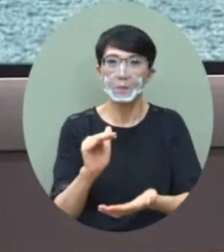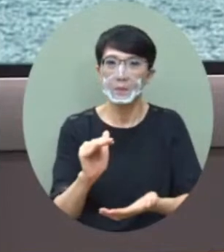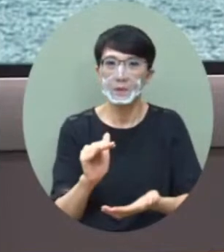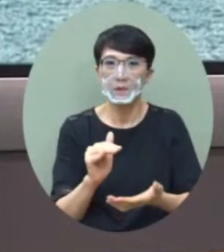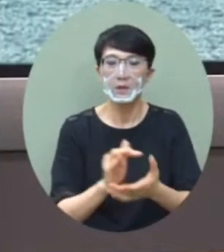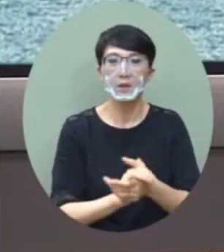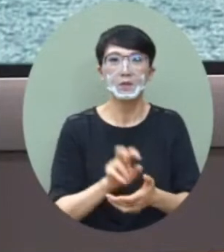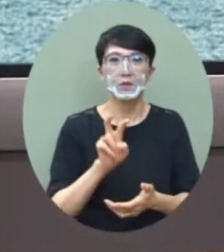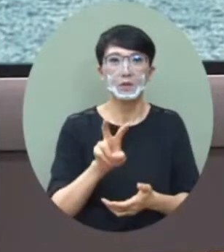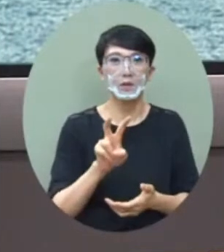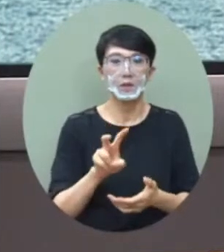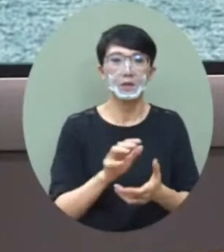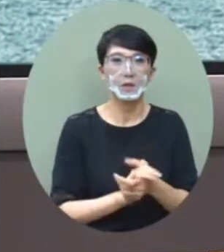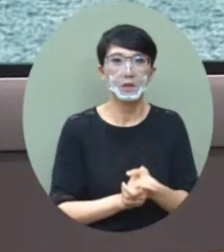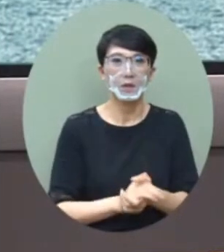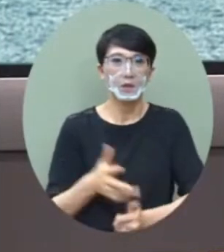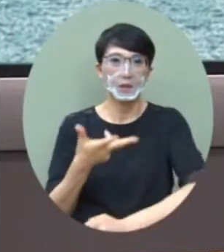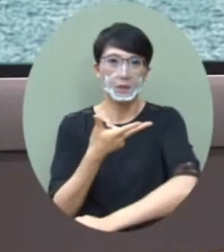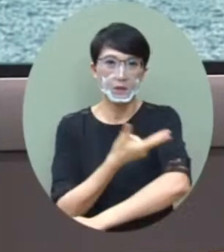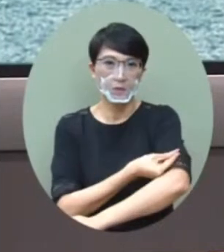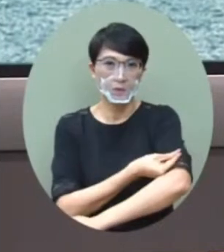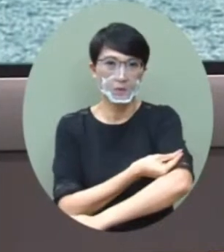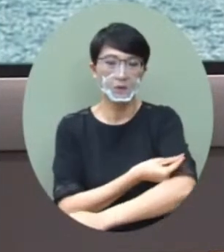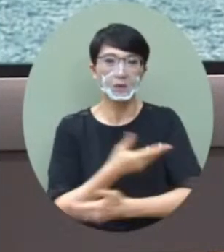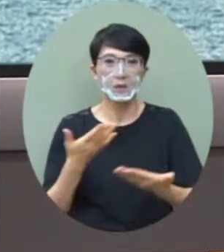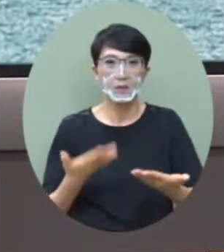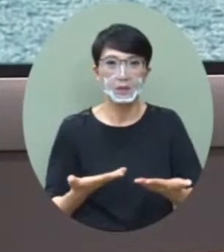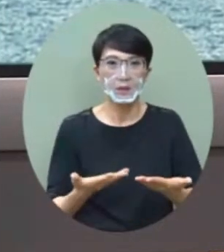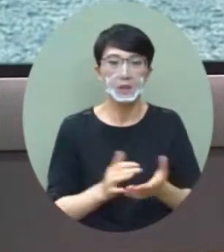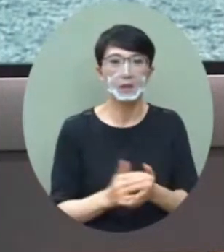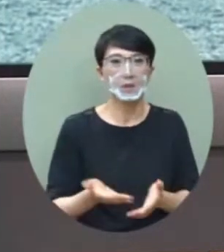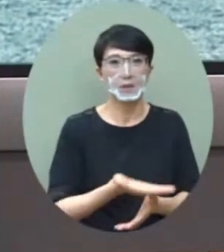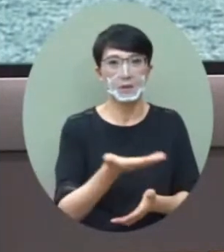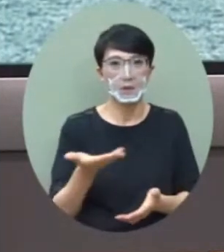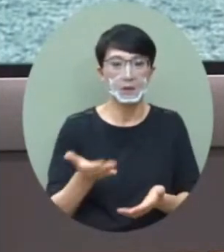for ways to lower the number of deaths. So